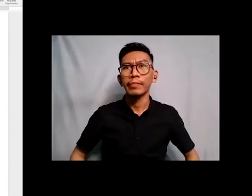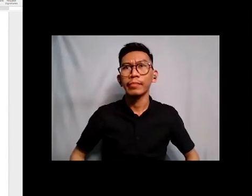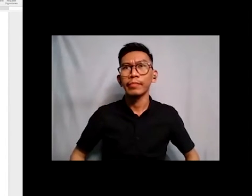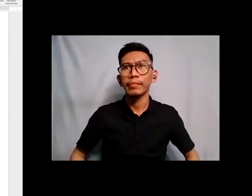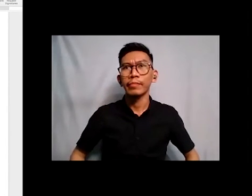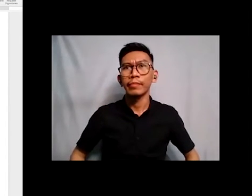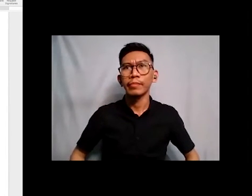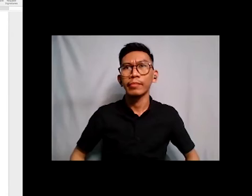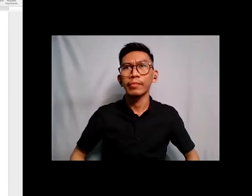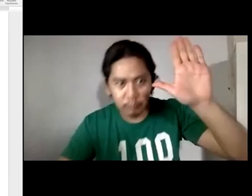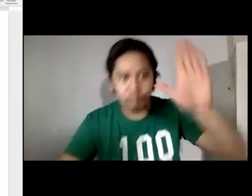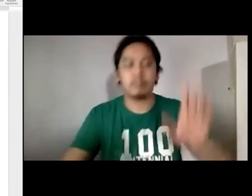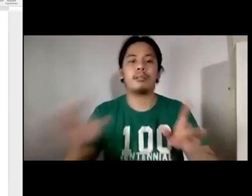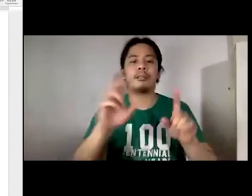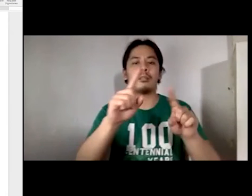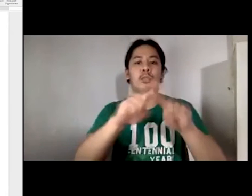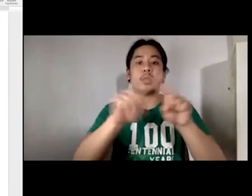This is shack.